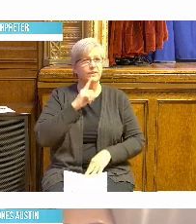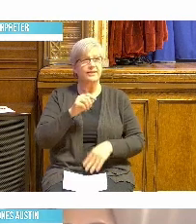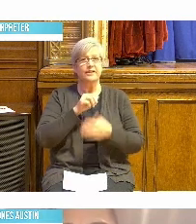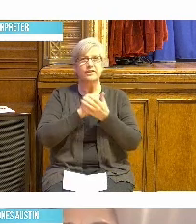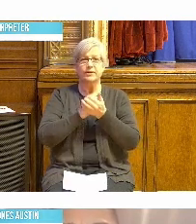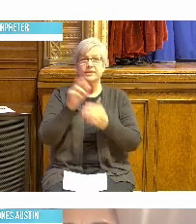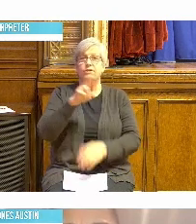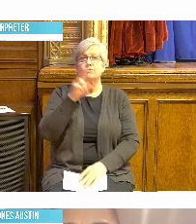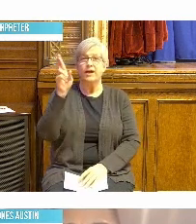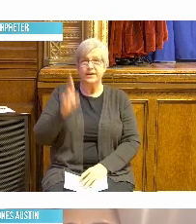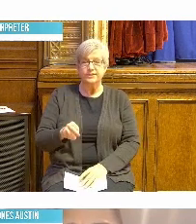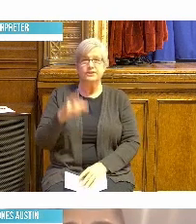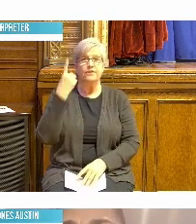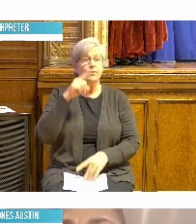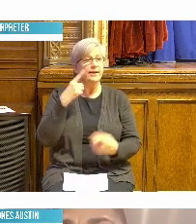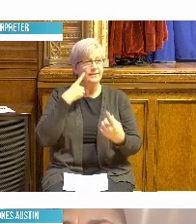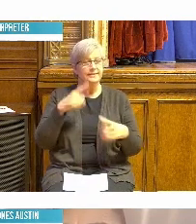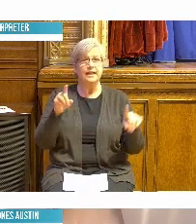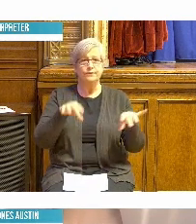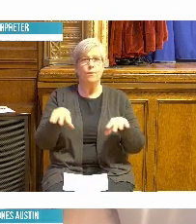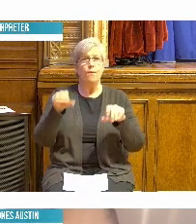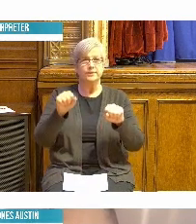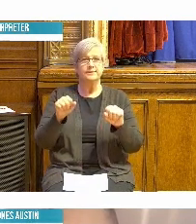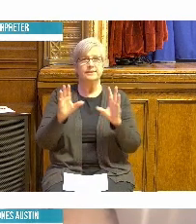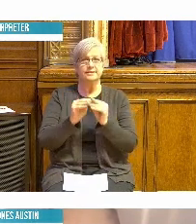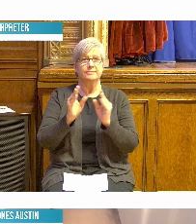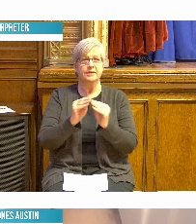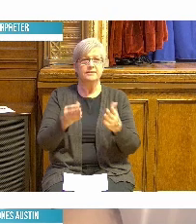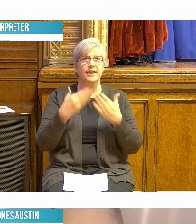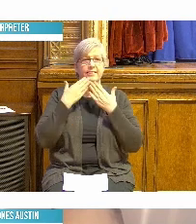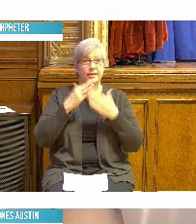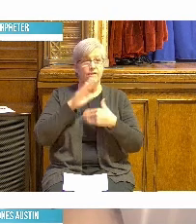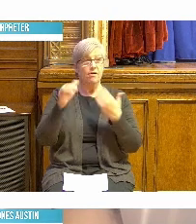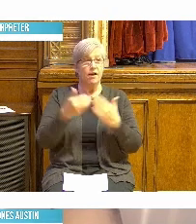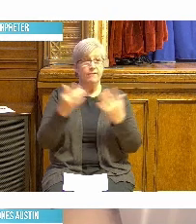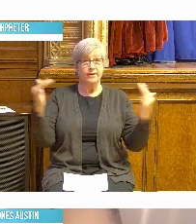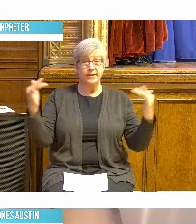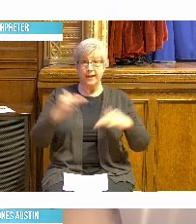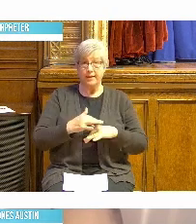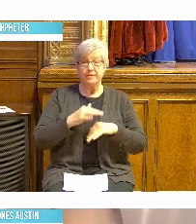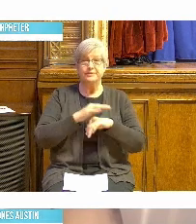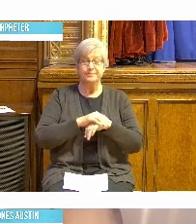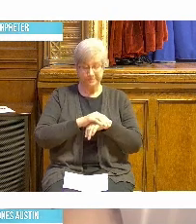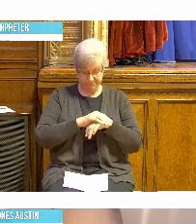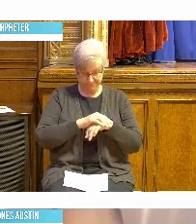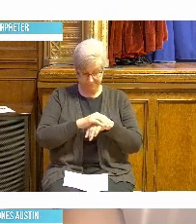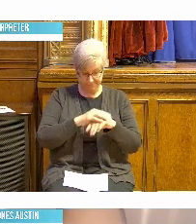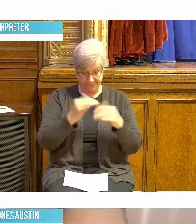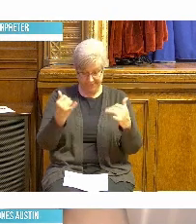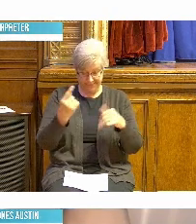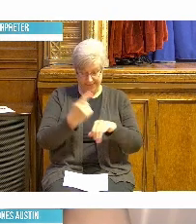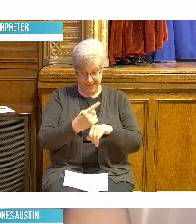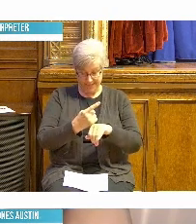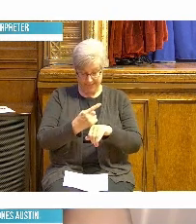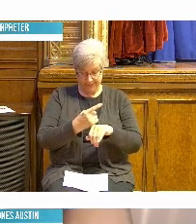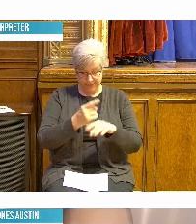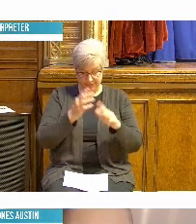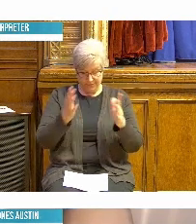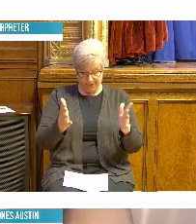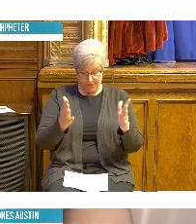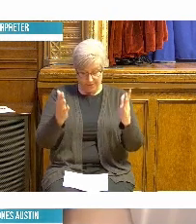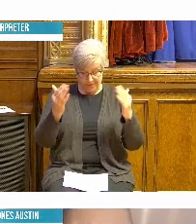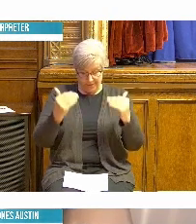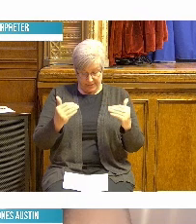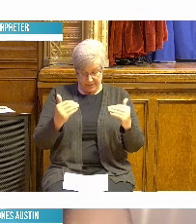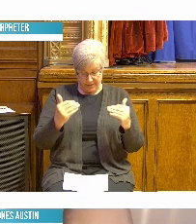congratulate Rochester for a successful public hearing. Thank you all for being here in person today. And so we're going